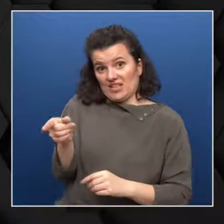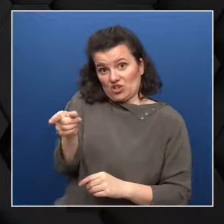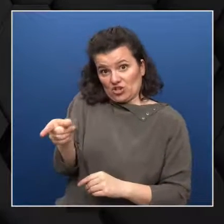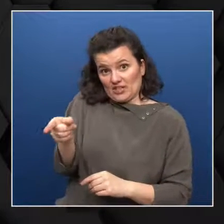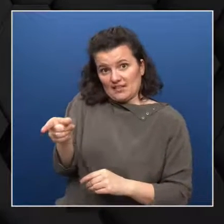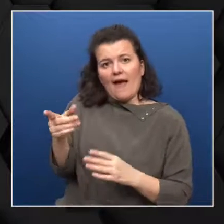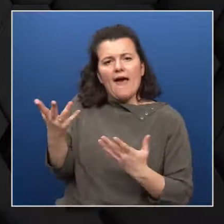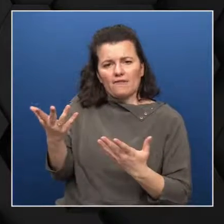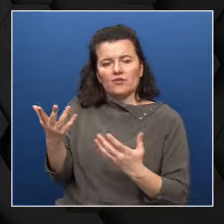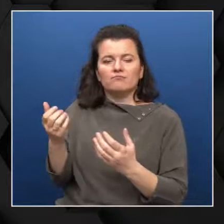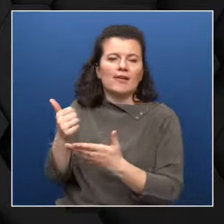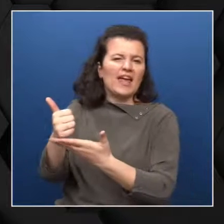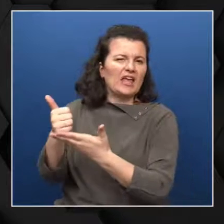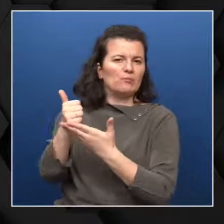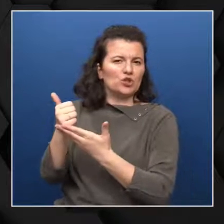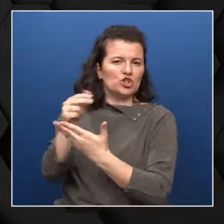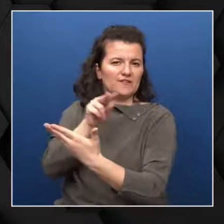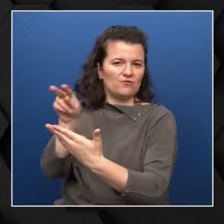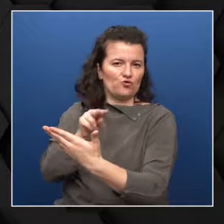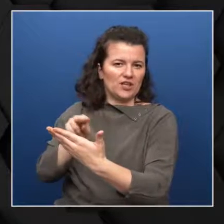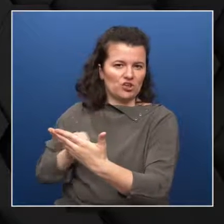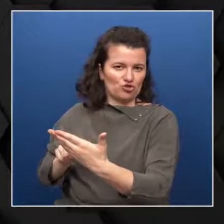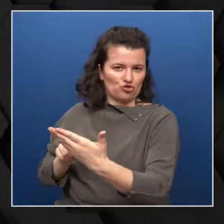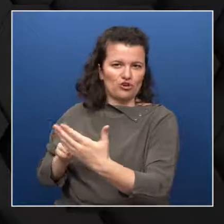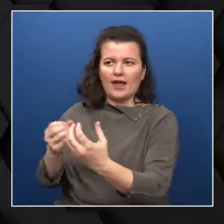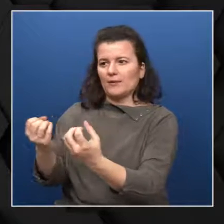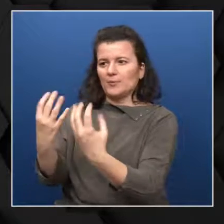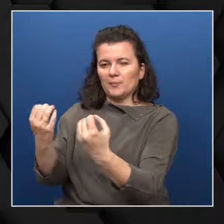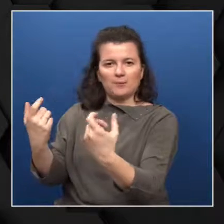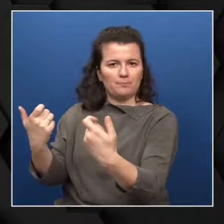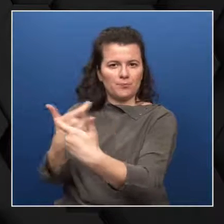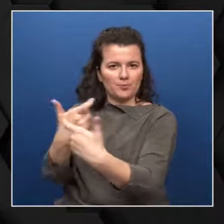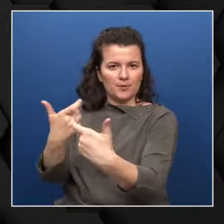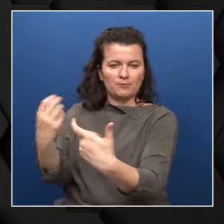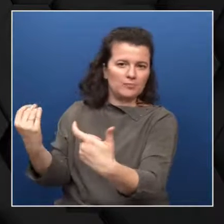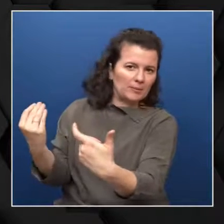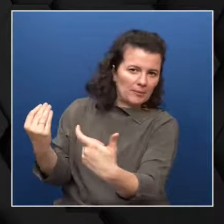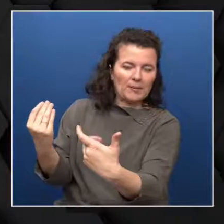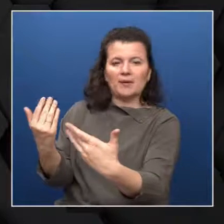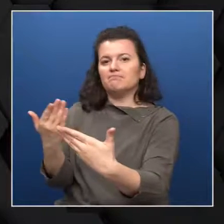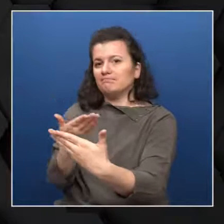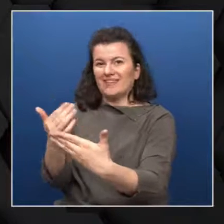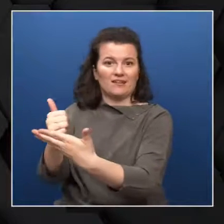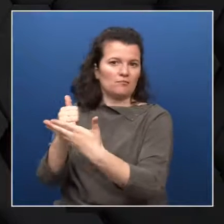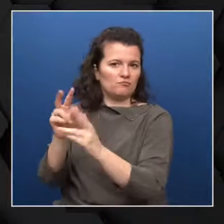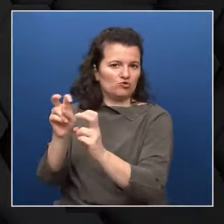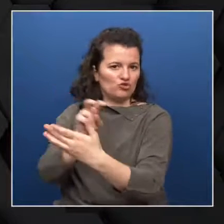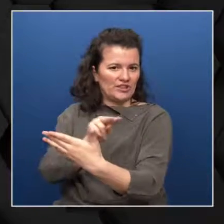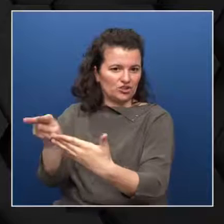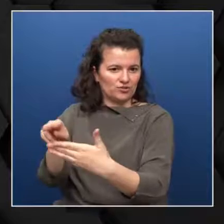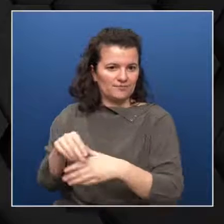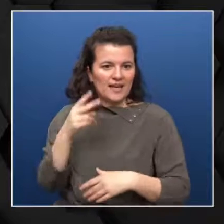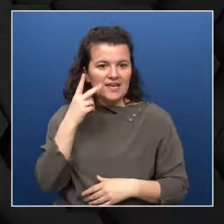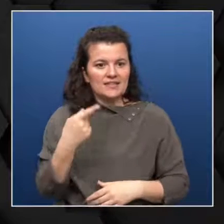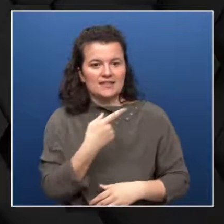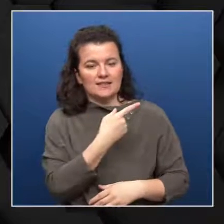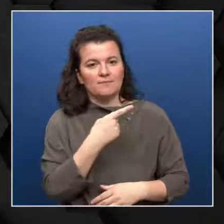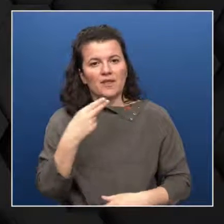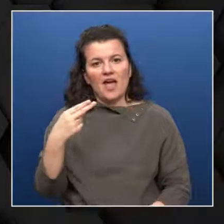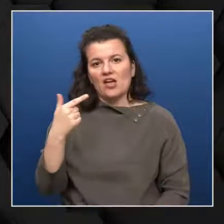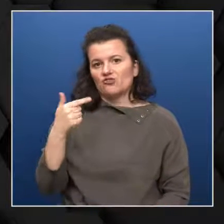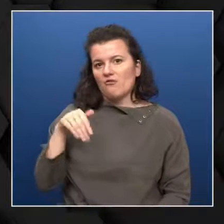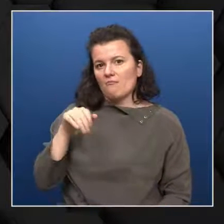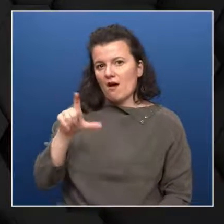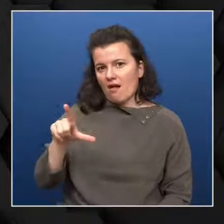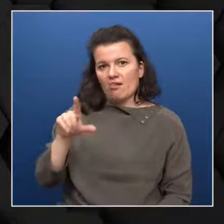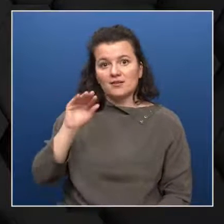got a live site there and you want to give them some content there, so you can see this is an HTML site, and in that HTML site, I've just